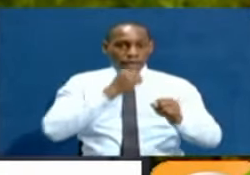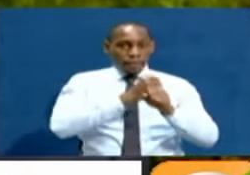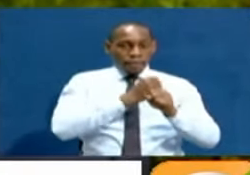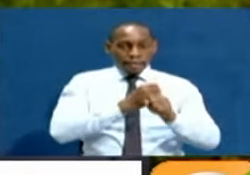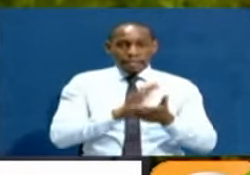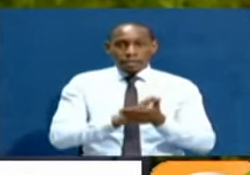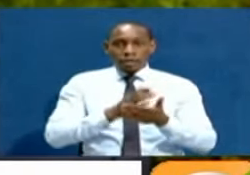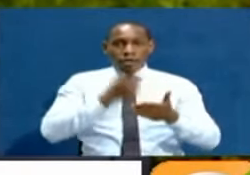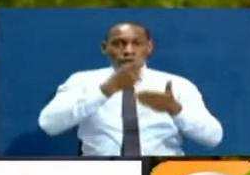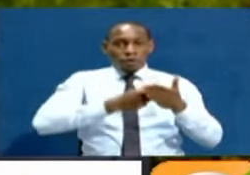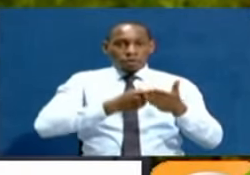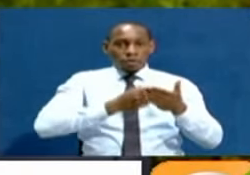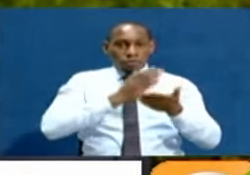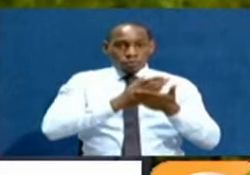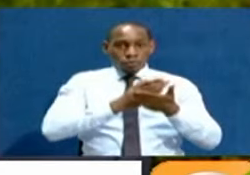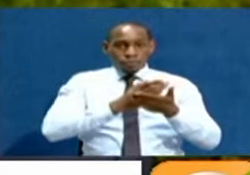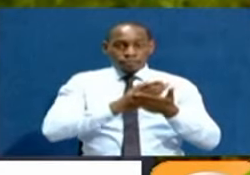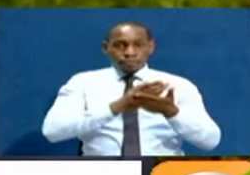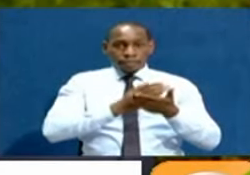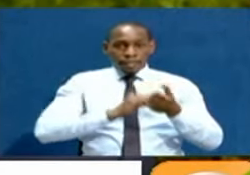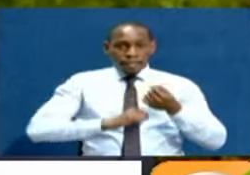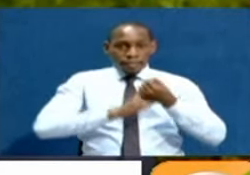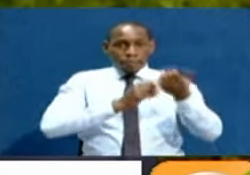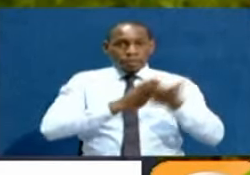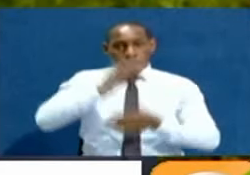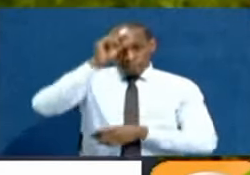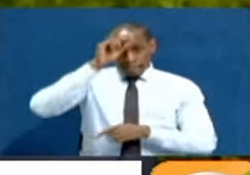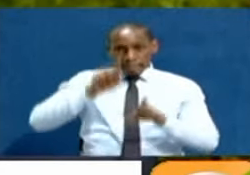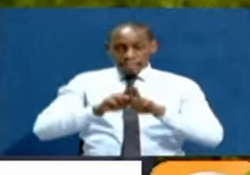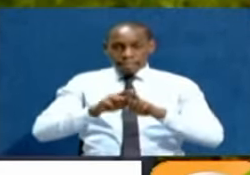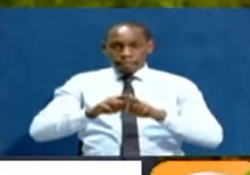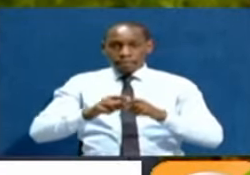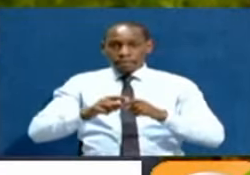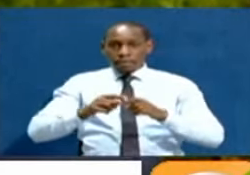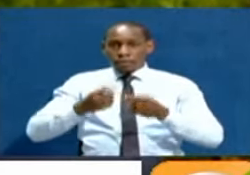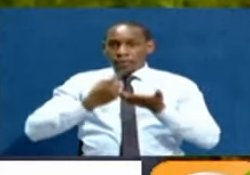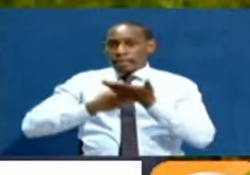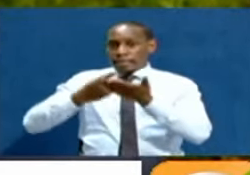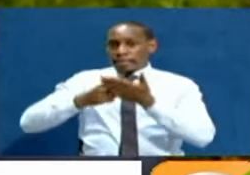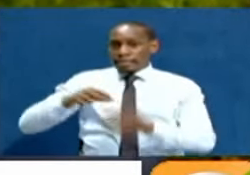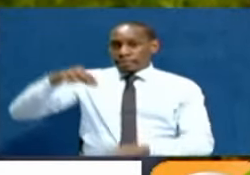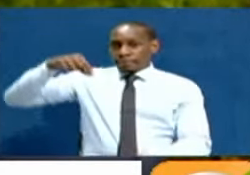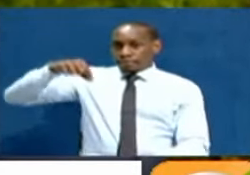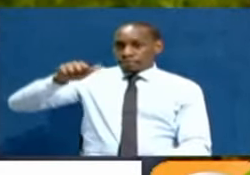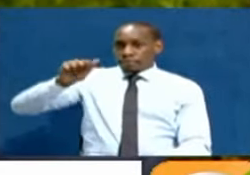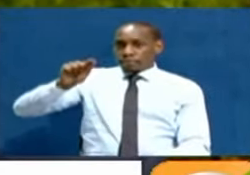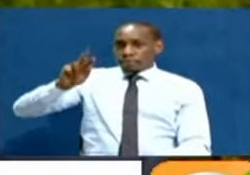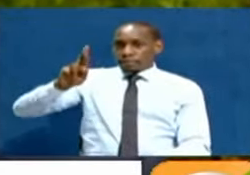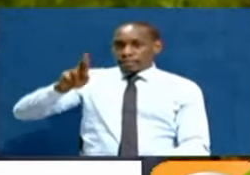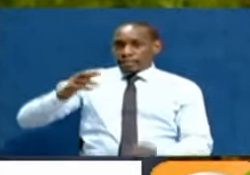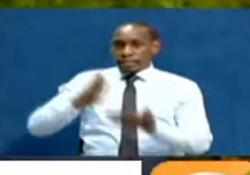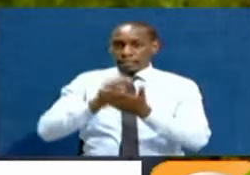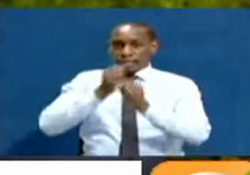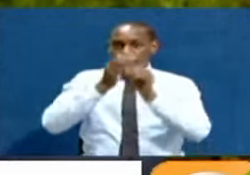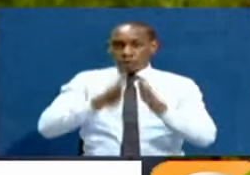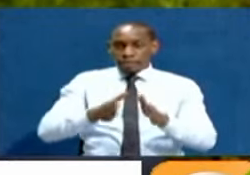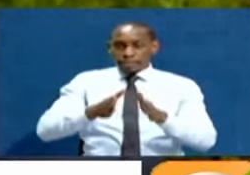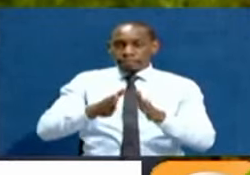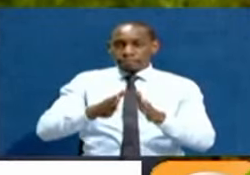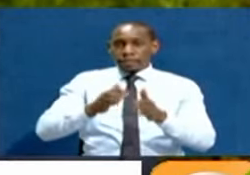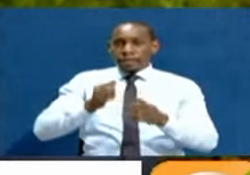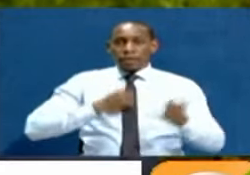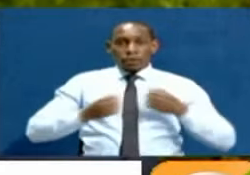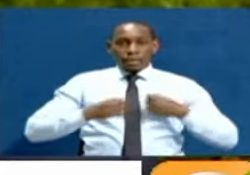It's subsidized heavily by the government. And now they're making a deal with Qatar. Not just making a deal for shareholding into Rwanda Air, but also